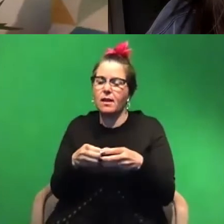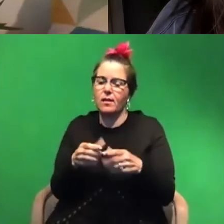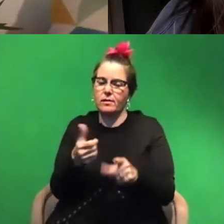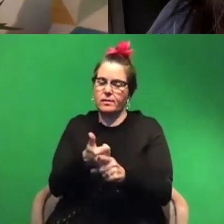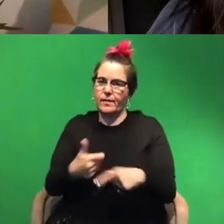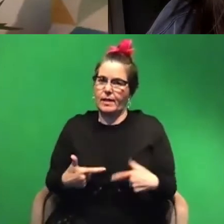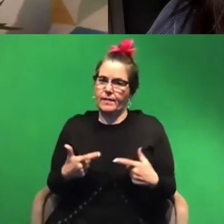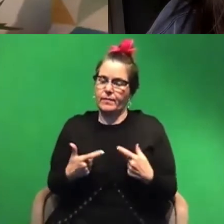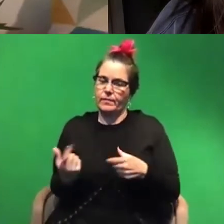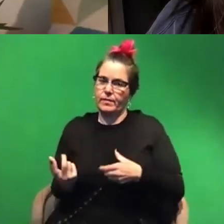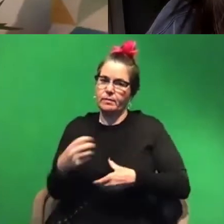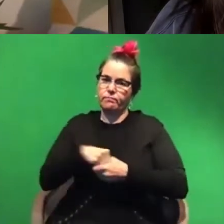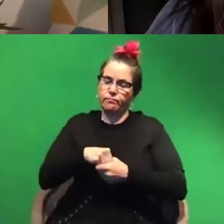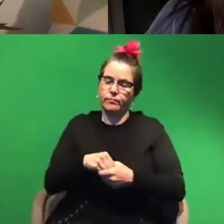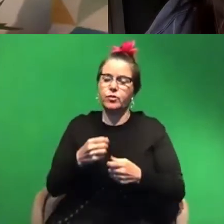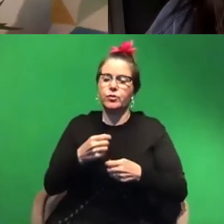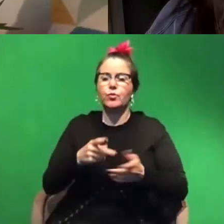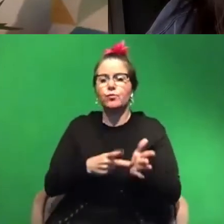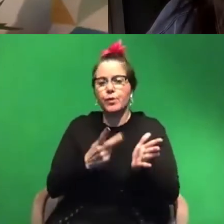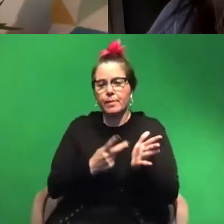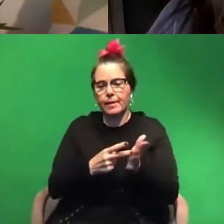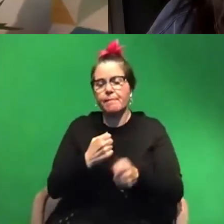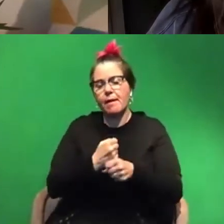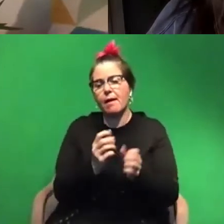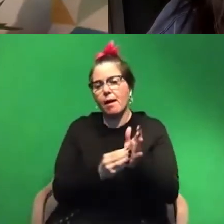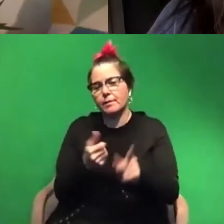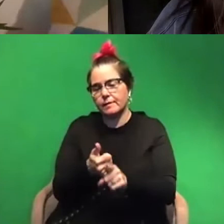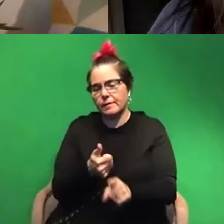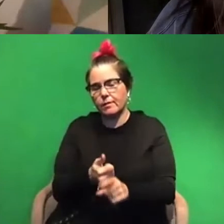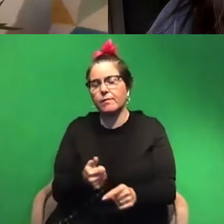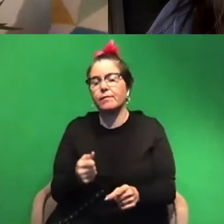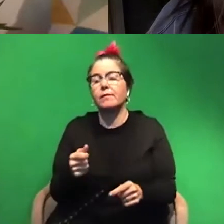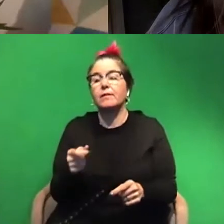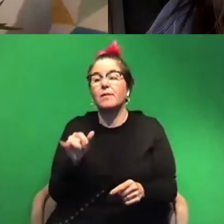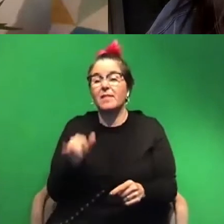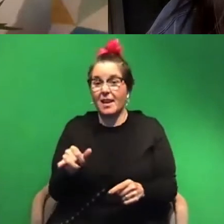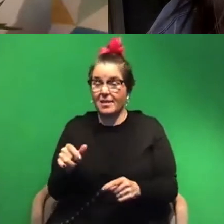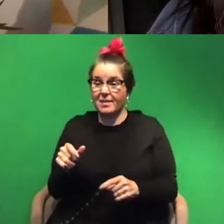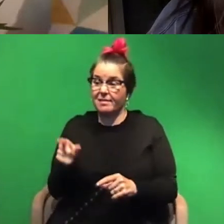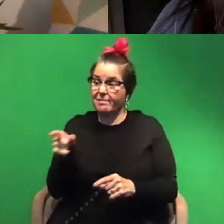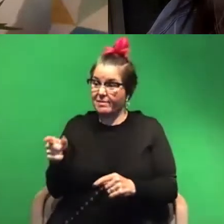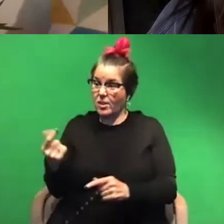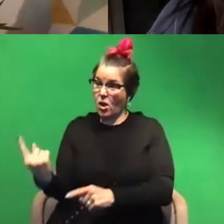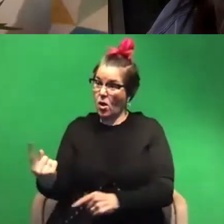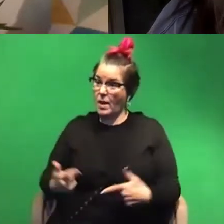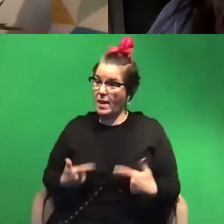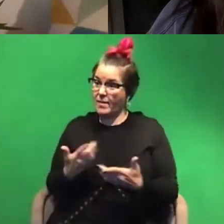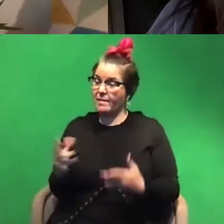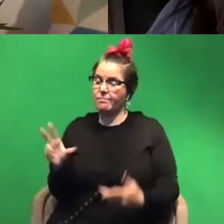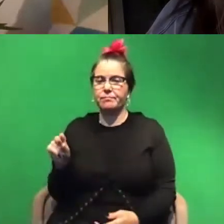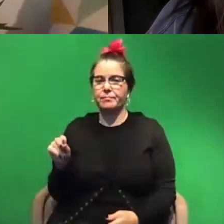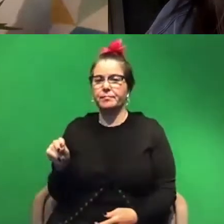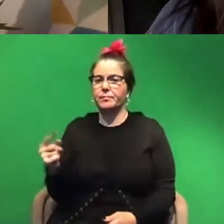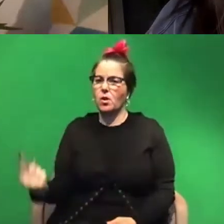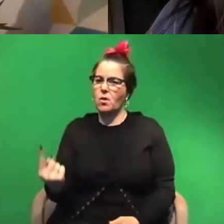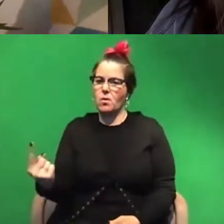to replicate, to make copies of itself. So in that sense, it's not a living organism by itself. So